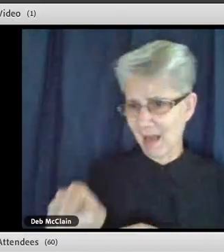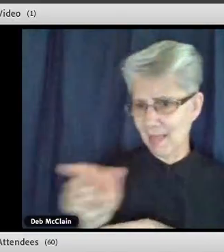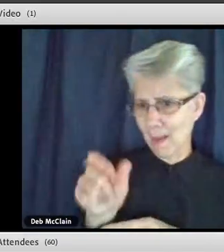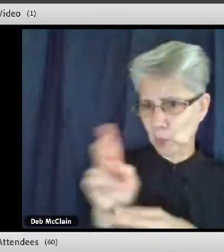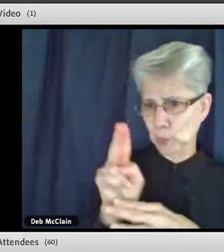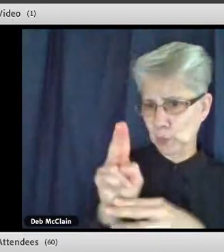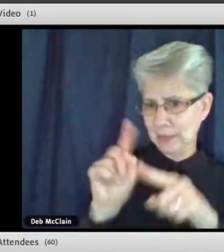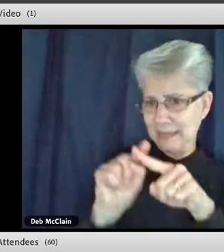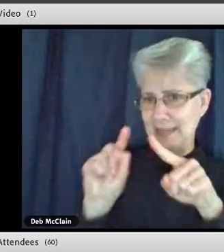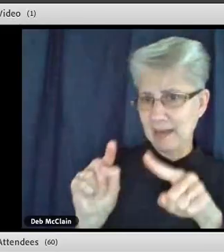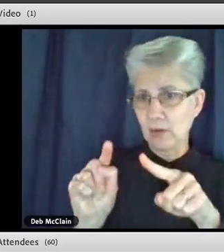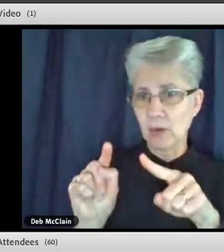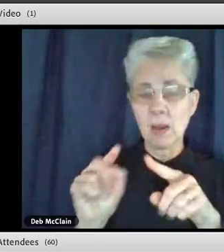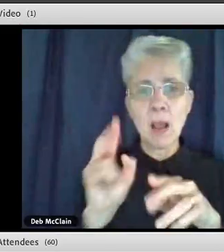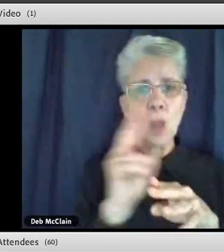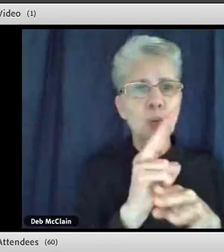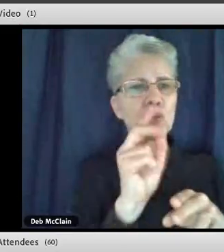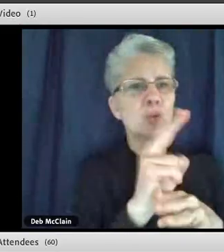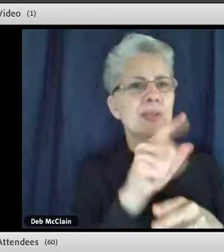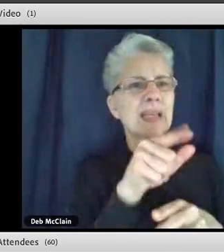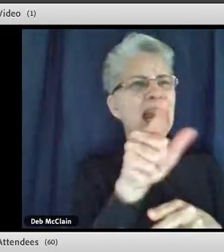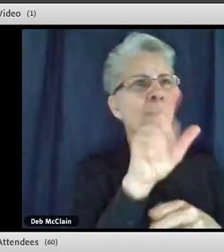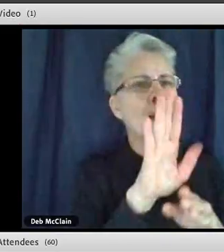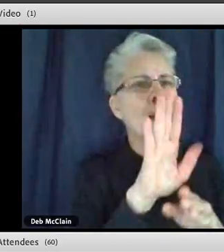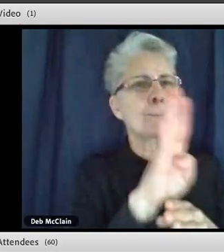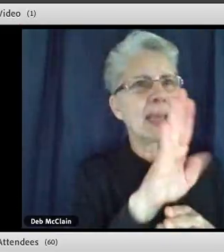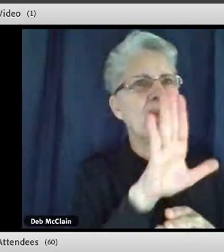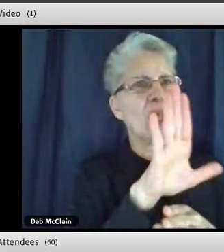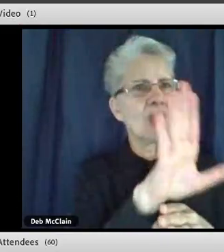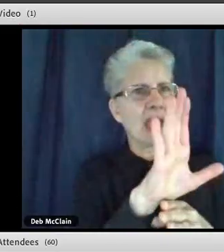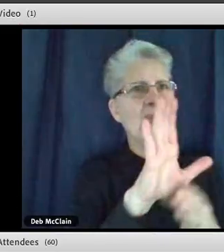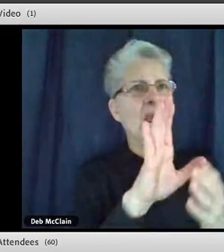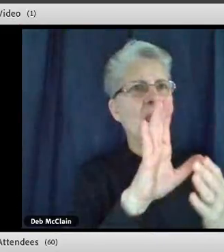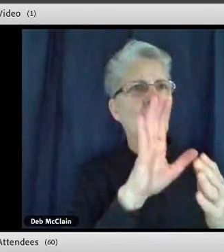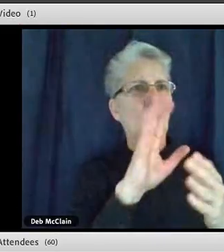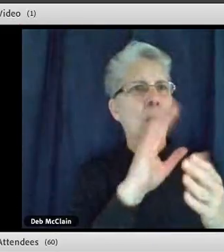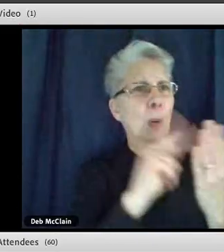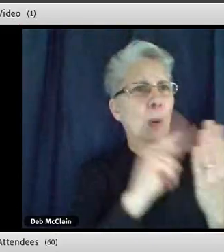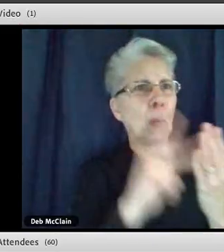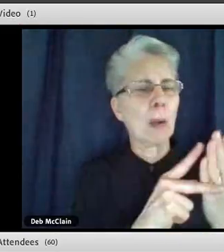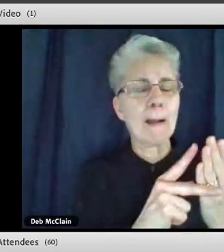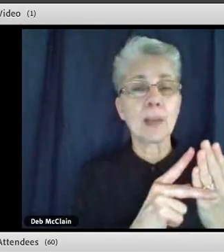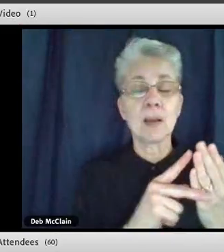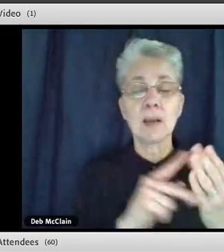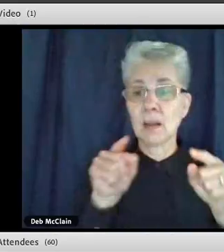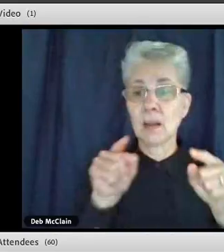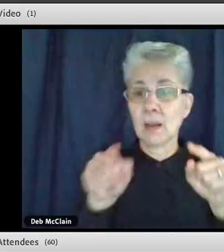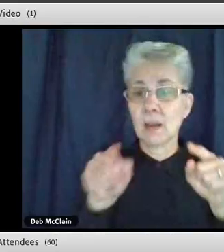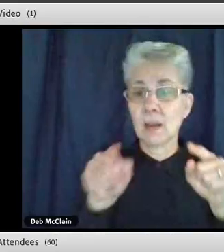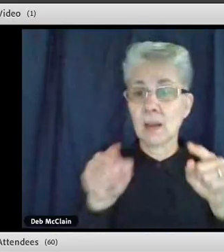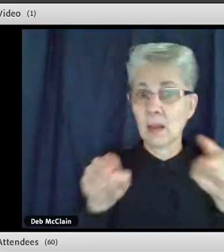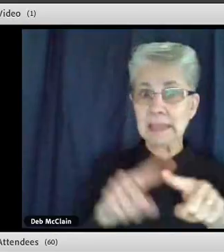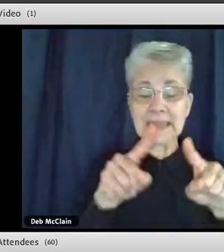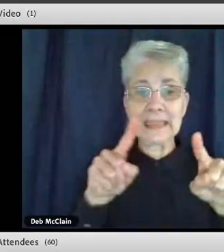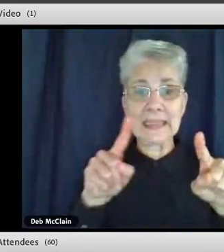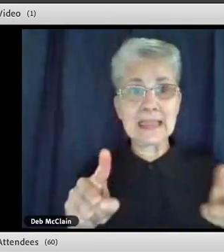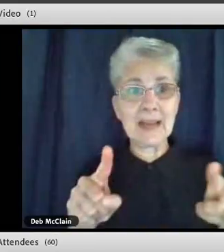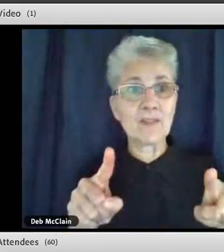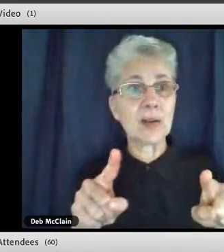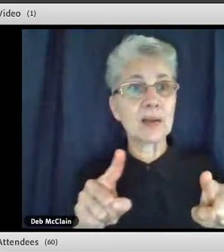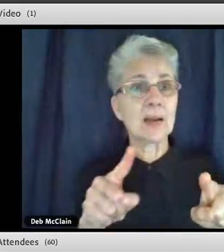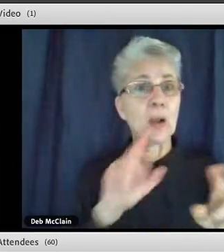but they're used to using library B, and you're using completely different classification systems,